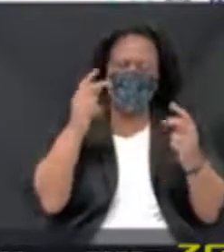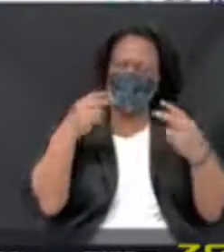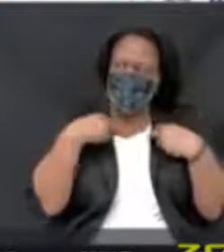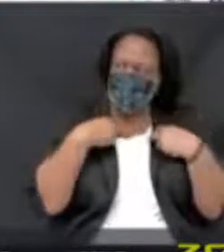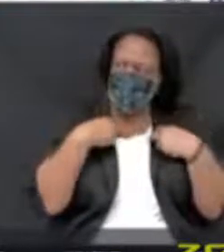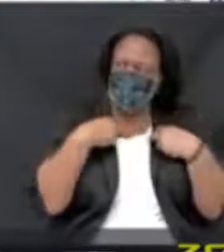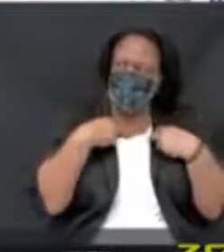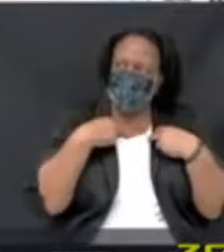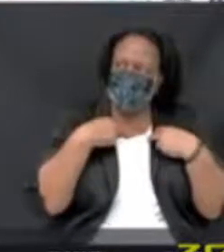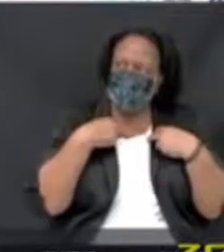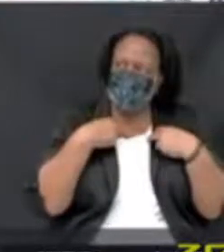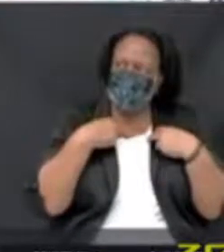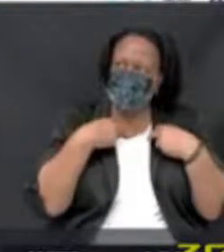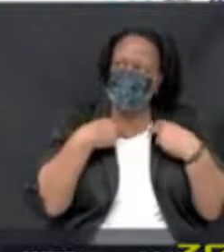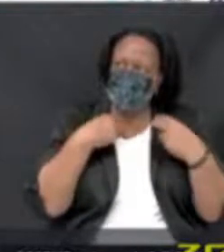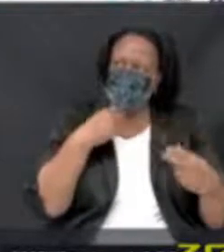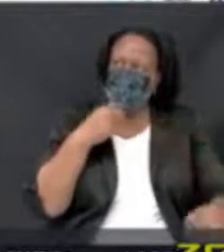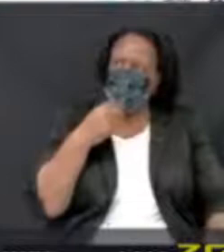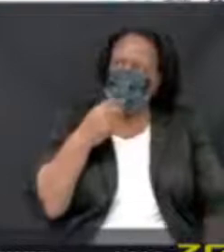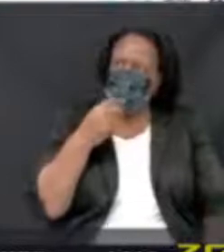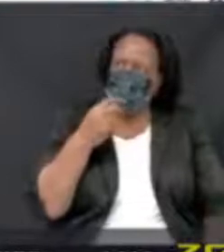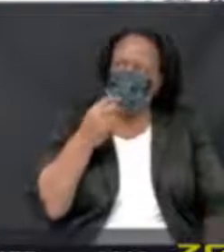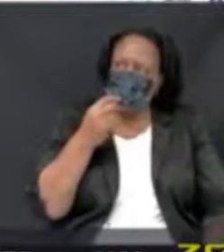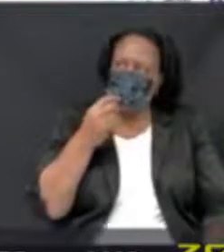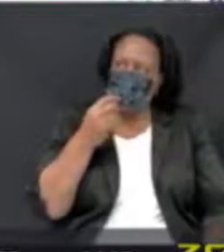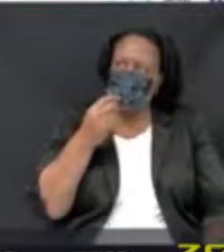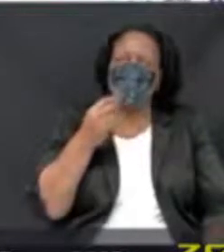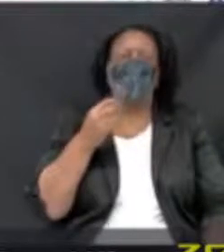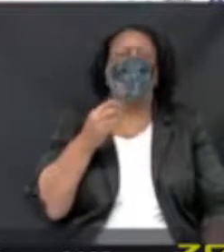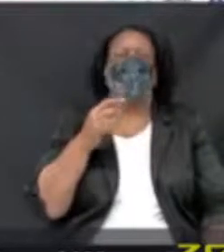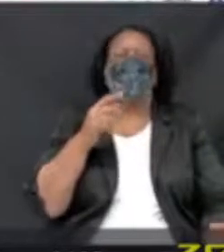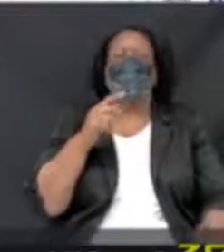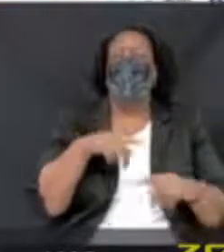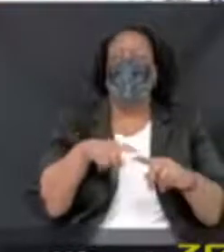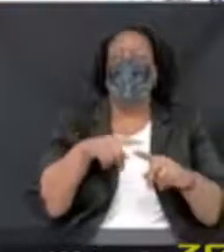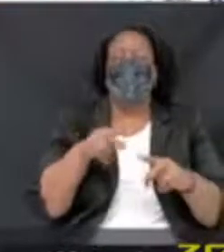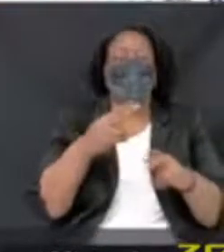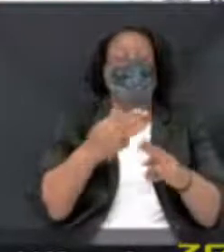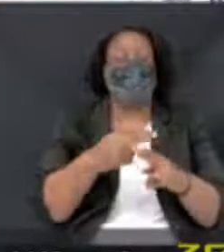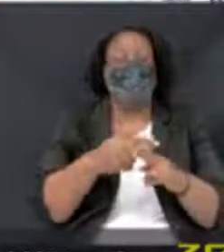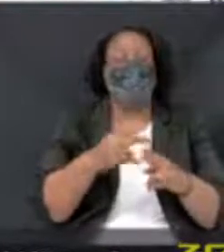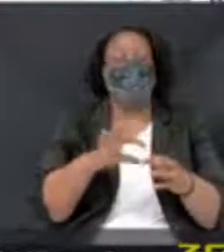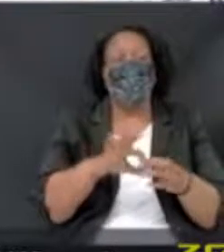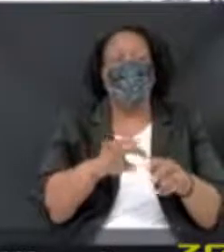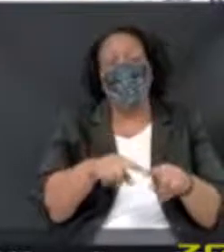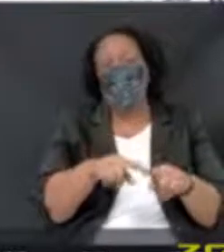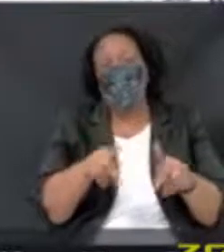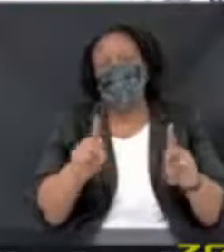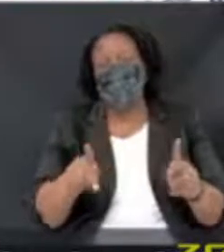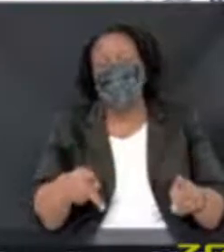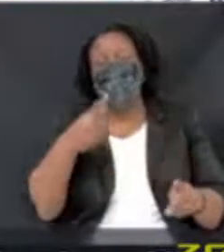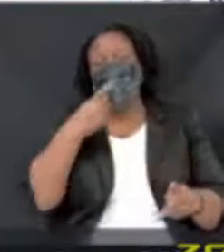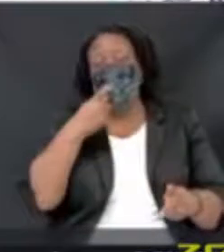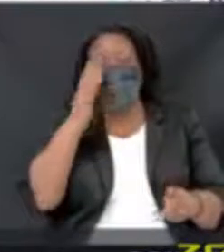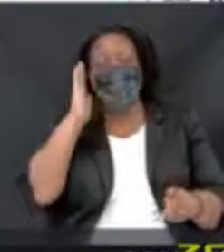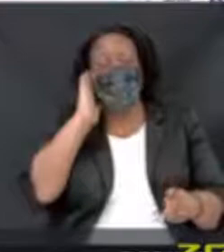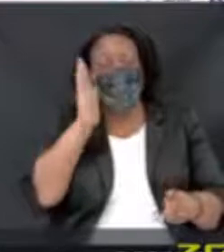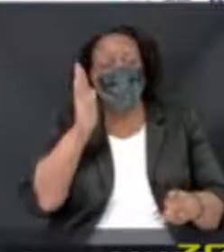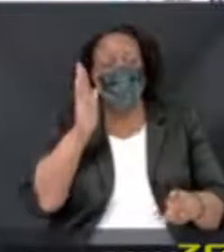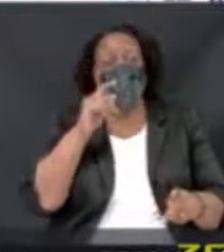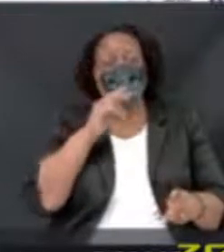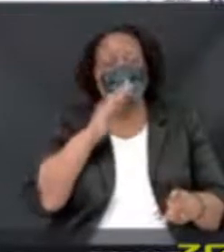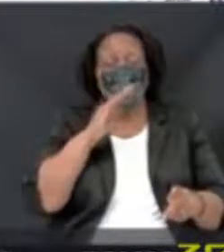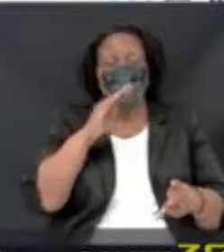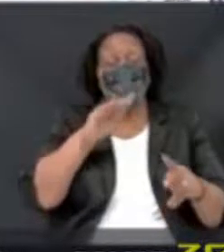the National Disaster Coordinator, who shall be the chairperson, the Chief Medical Officer as the co-chairperson, the